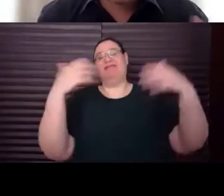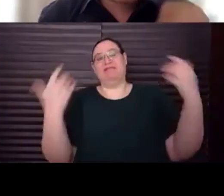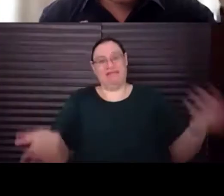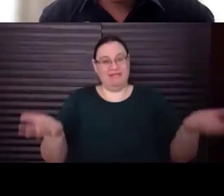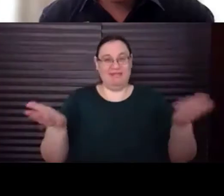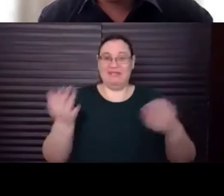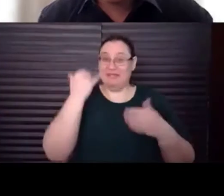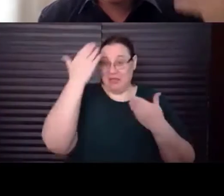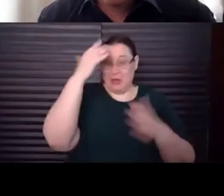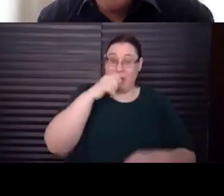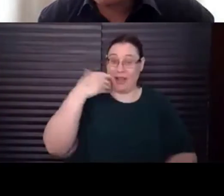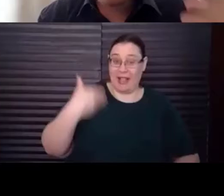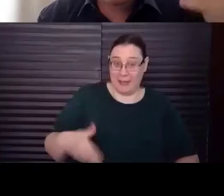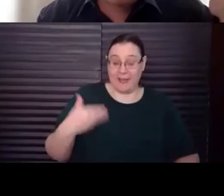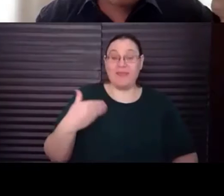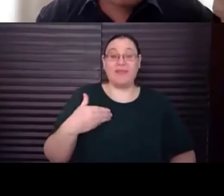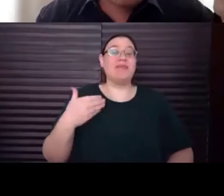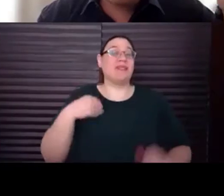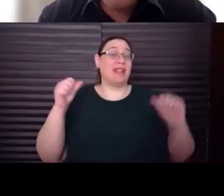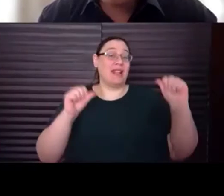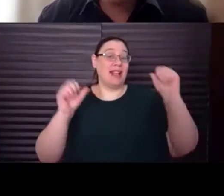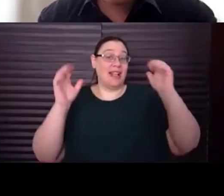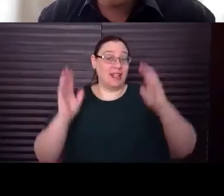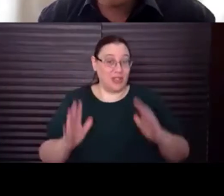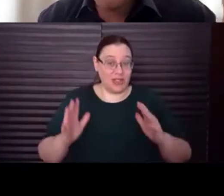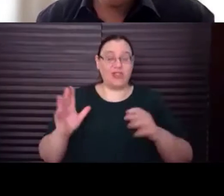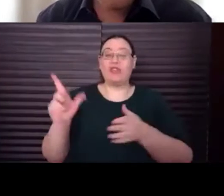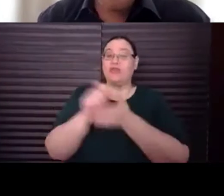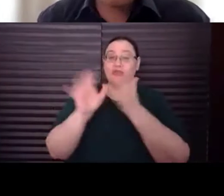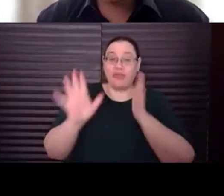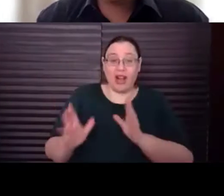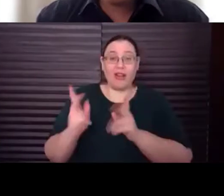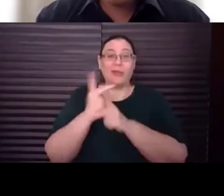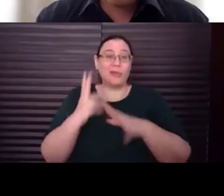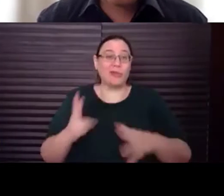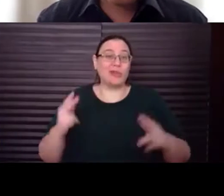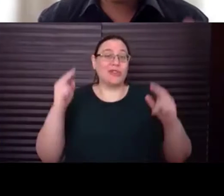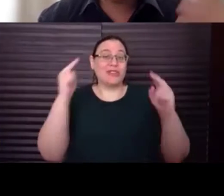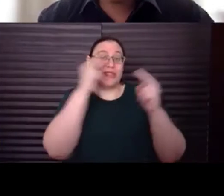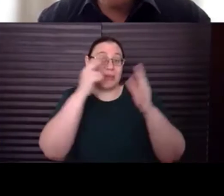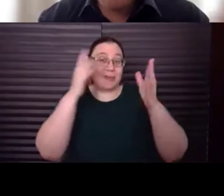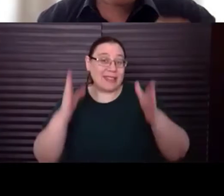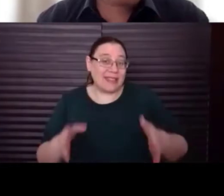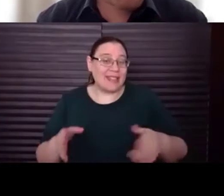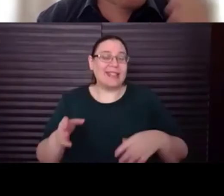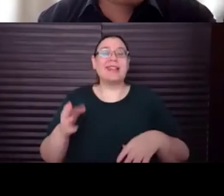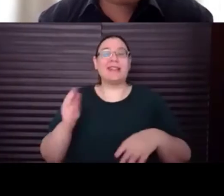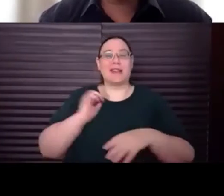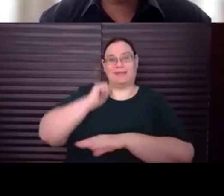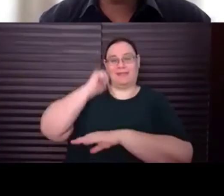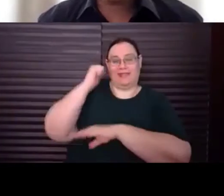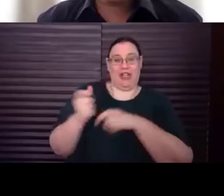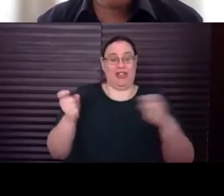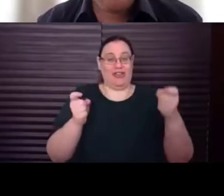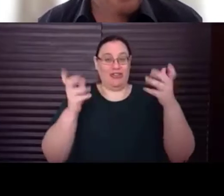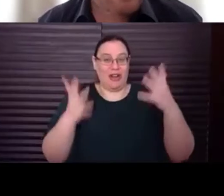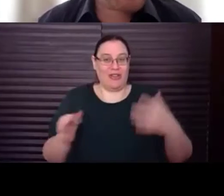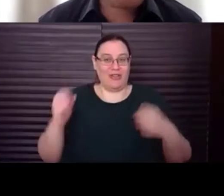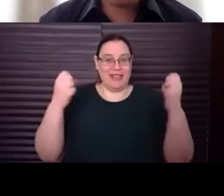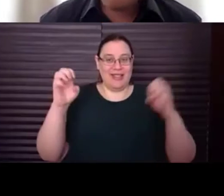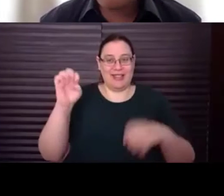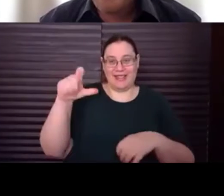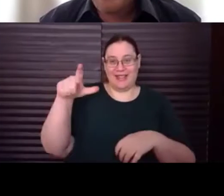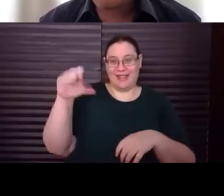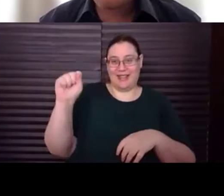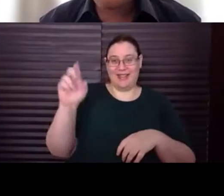don't know me, I am an actor, writer, producer, comedian, and I am the founder and director of the Easterseals